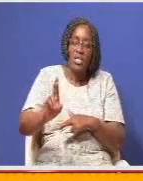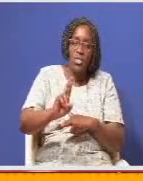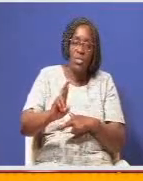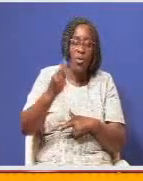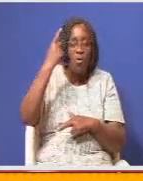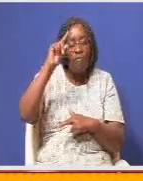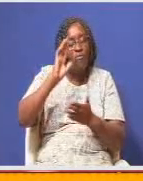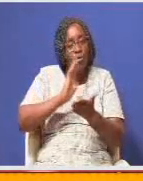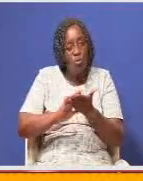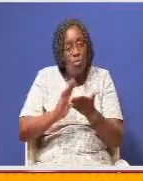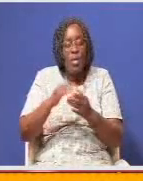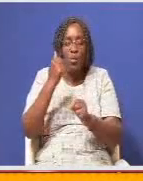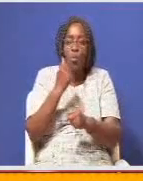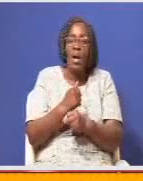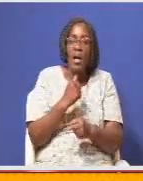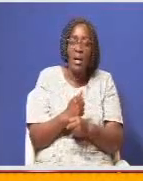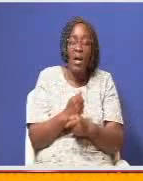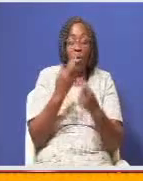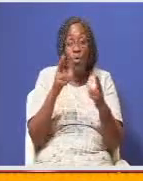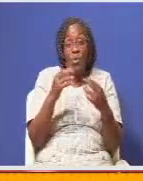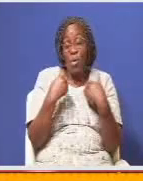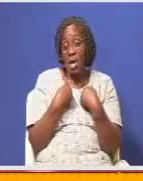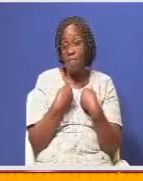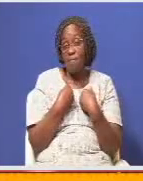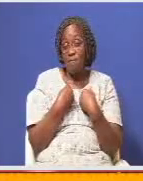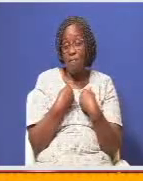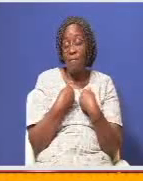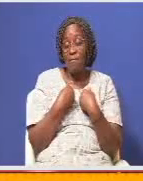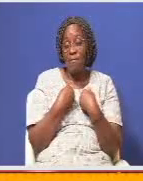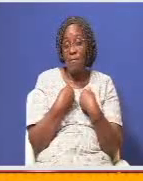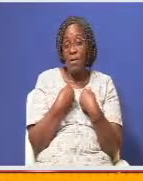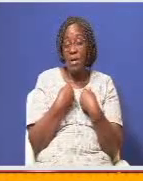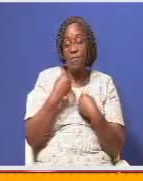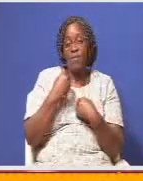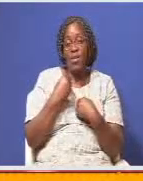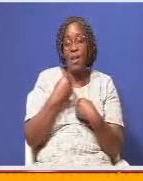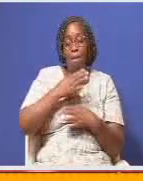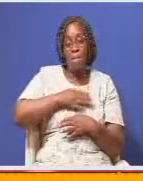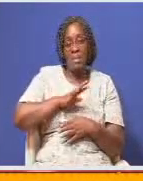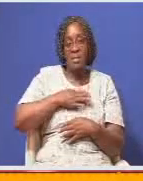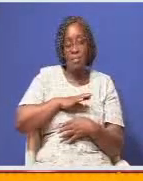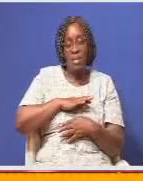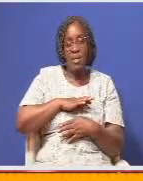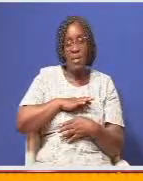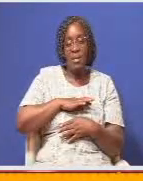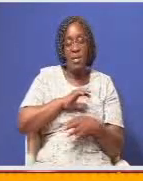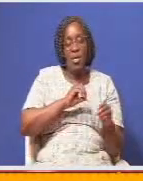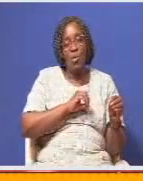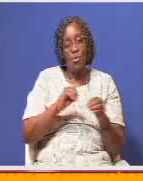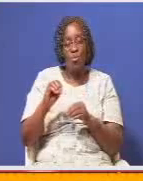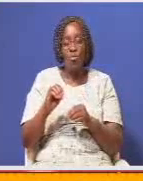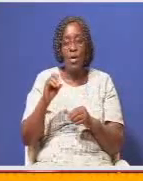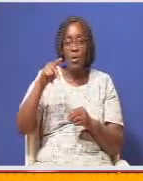for quick reaction or force. Already we are building one in Marsabit. We are going to have one in